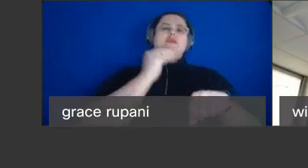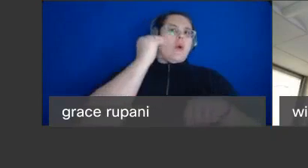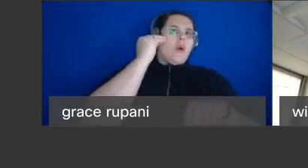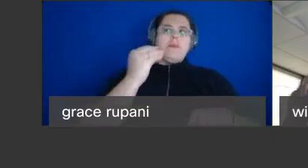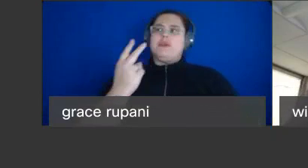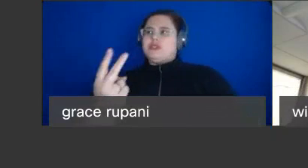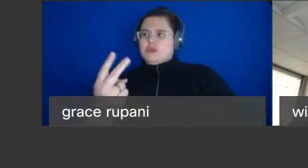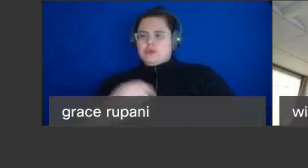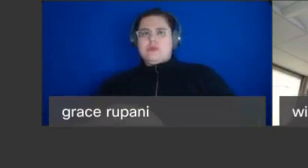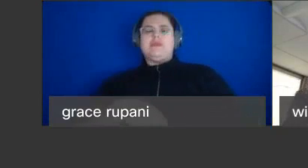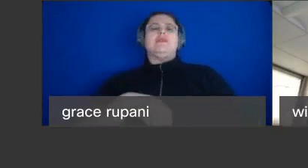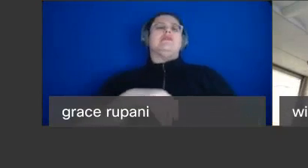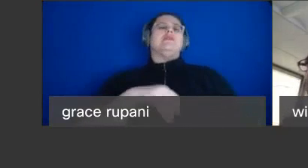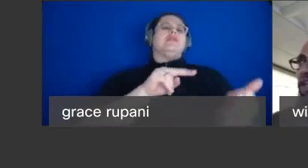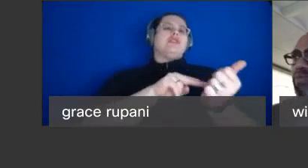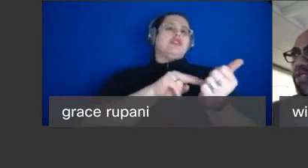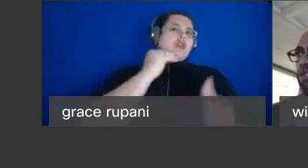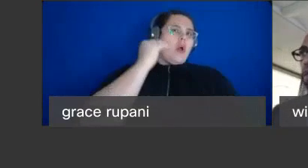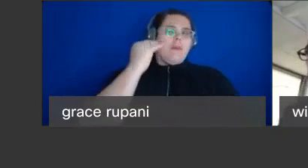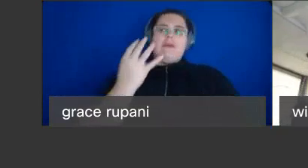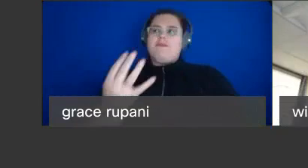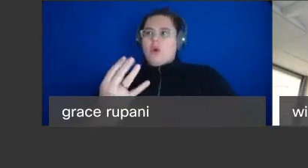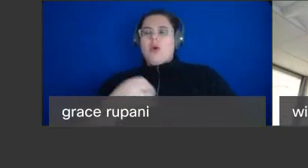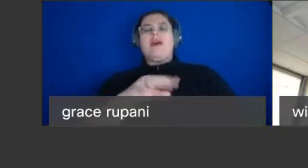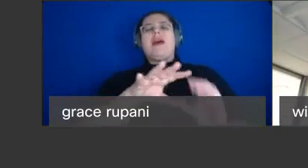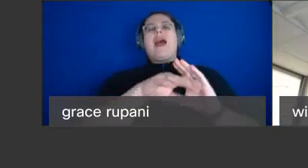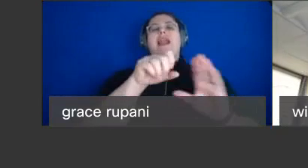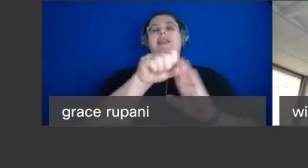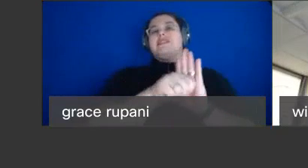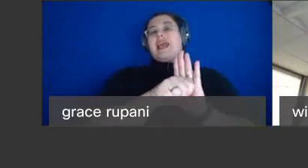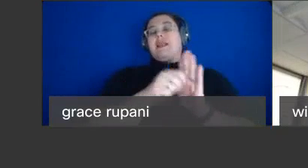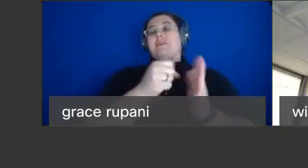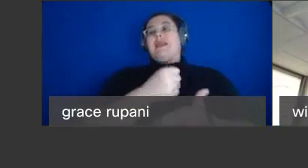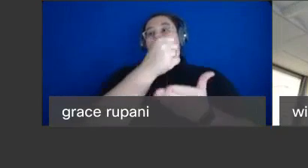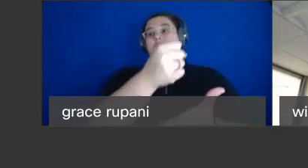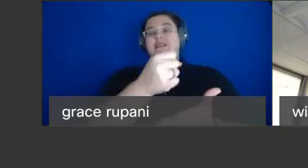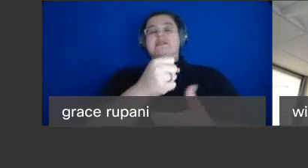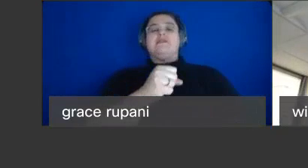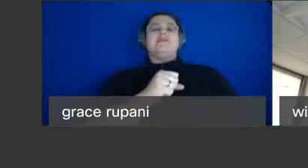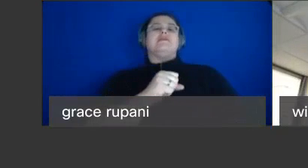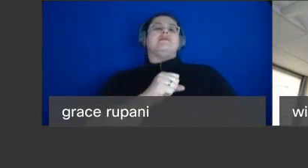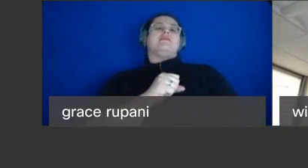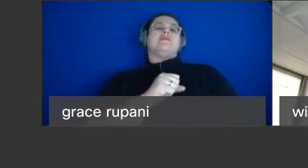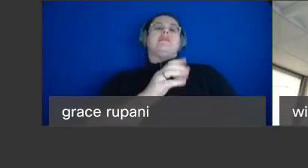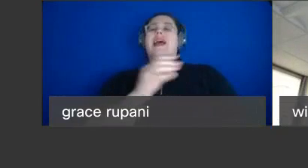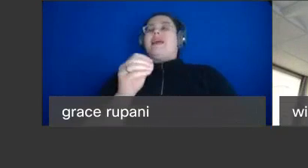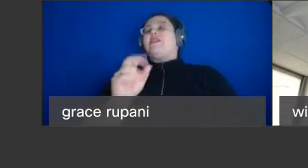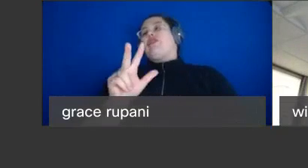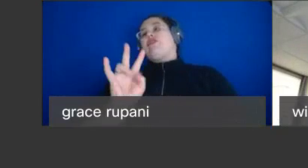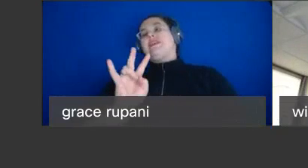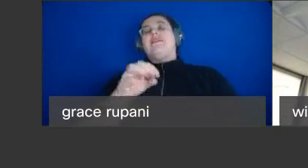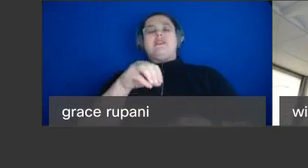homes, 4 in out-of-state placements, and a total of 37 in residential habilitation